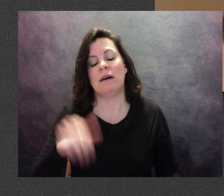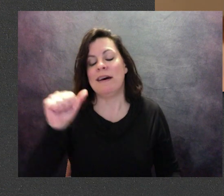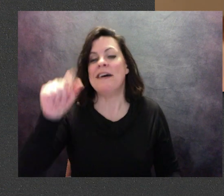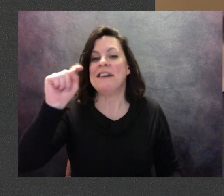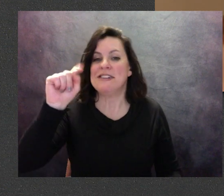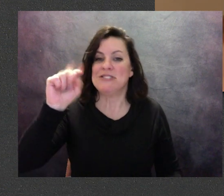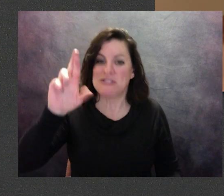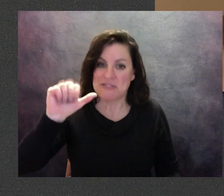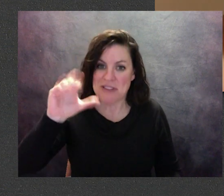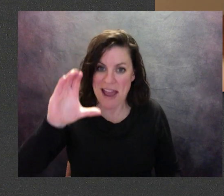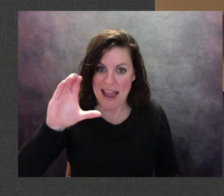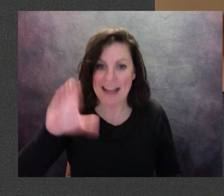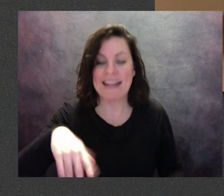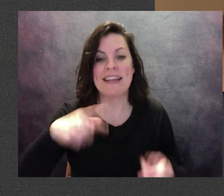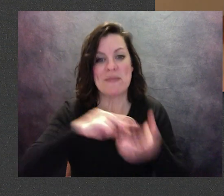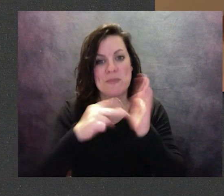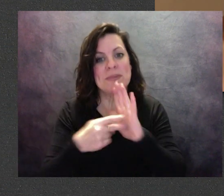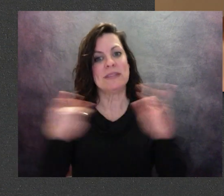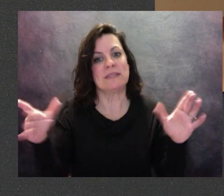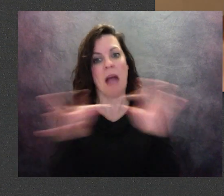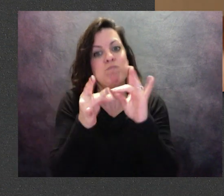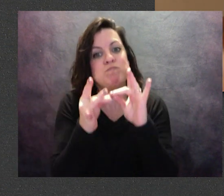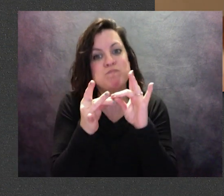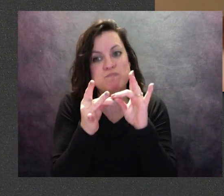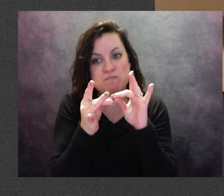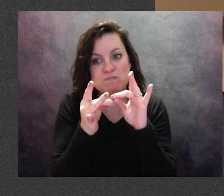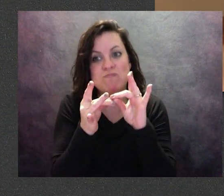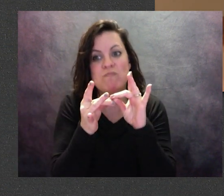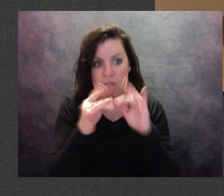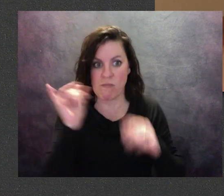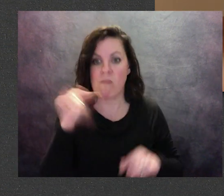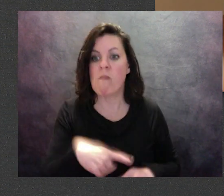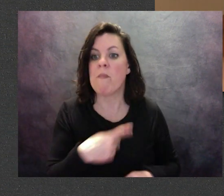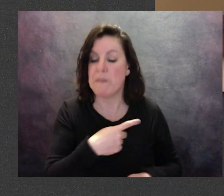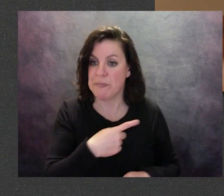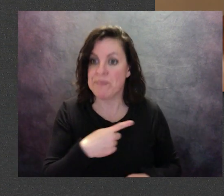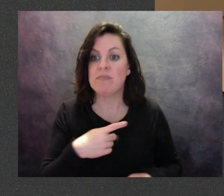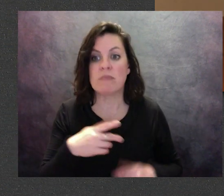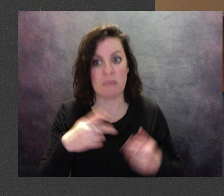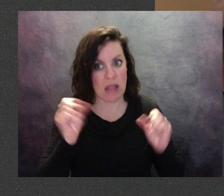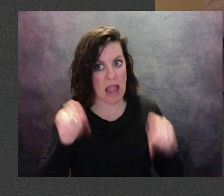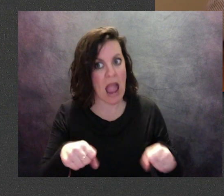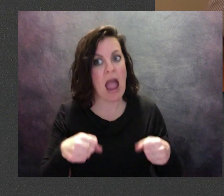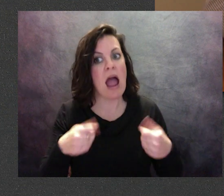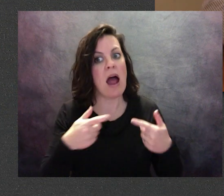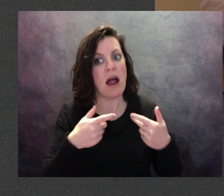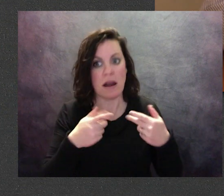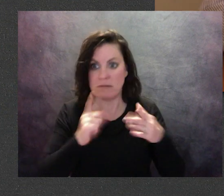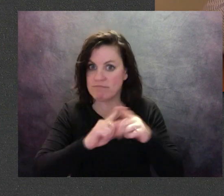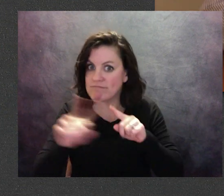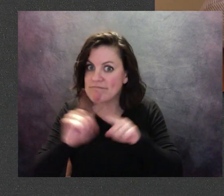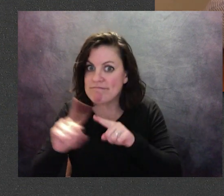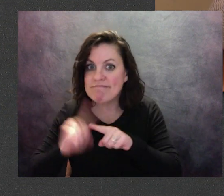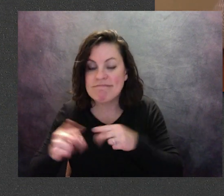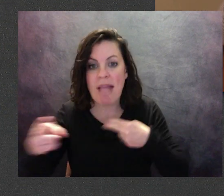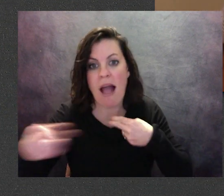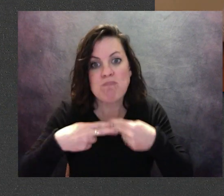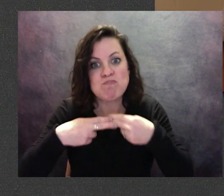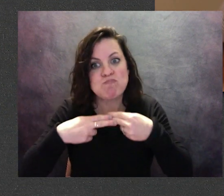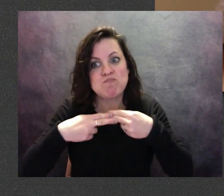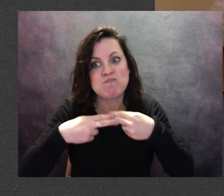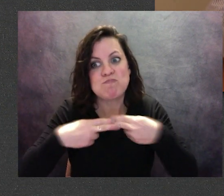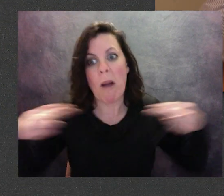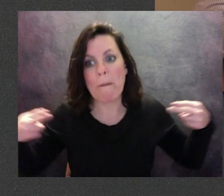Repel, attract, repel, attract. That's another fact about